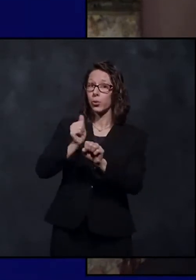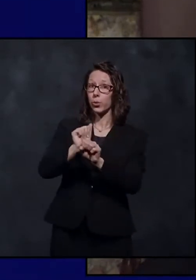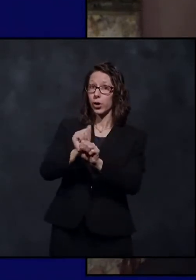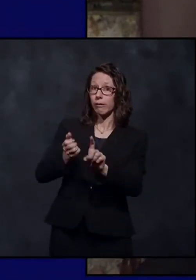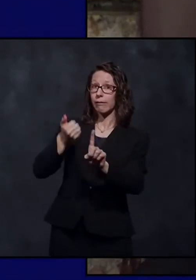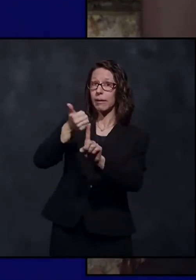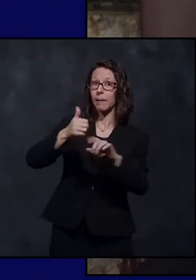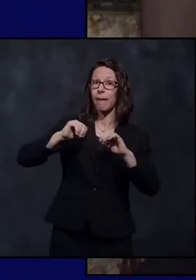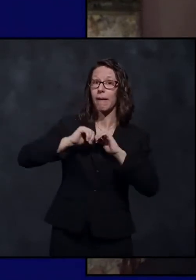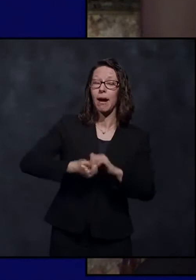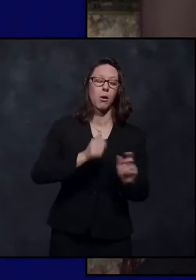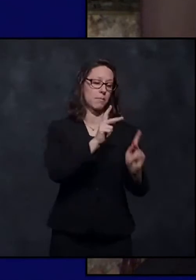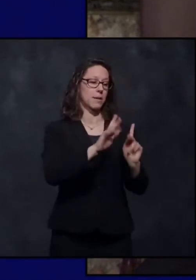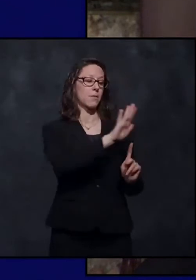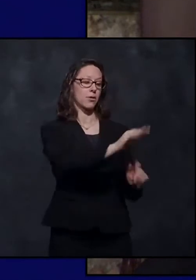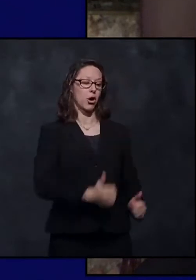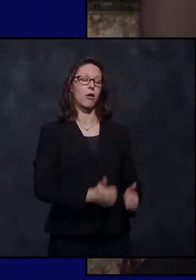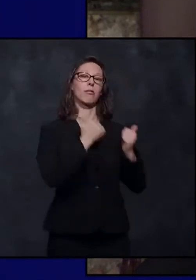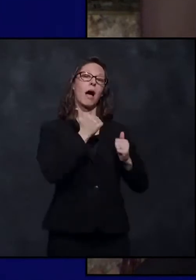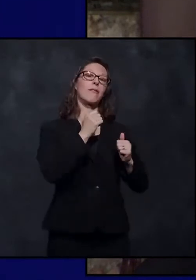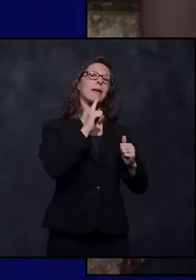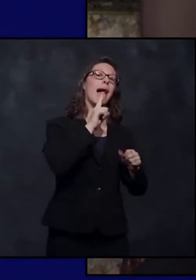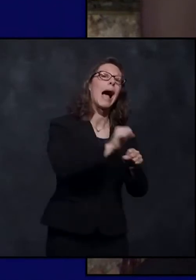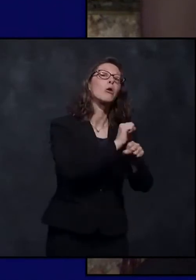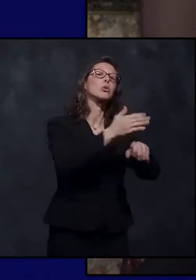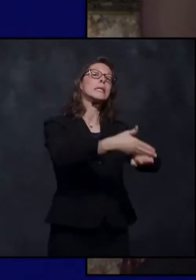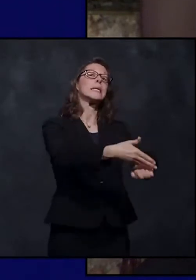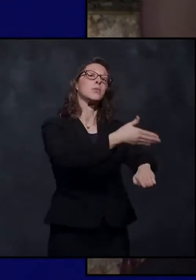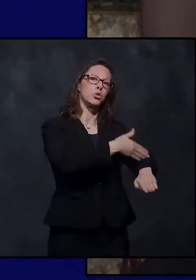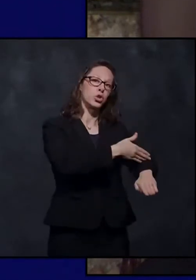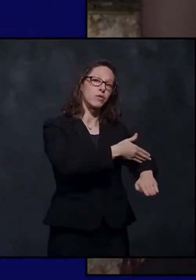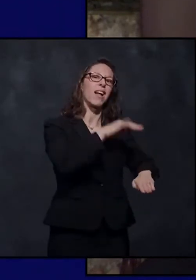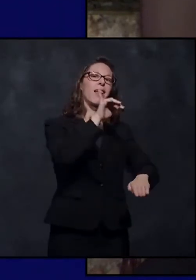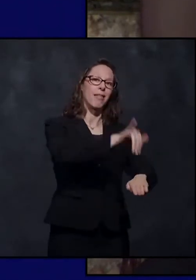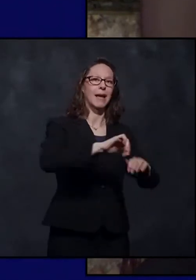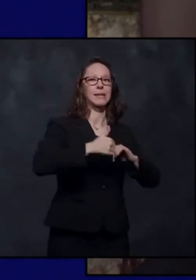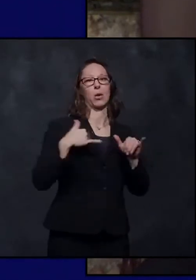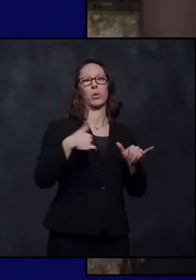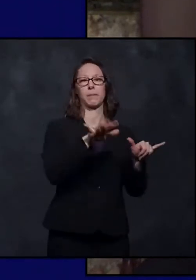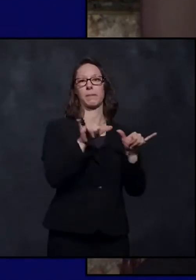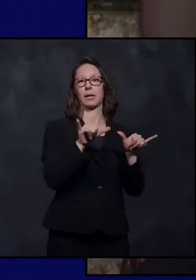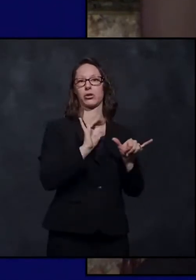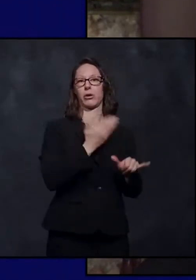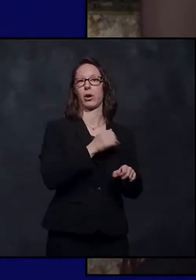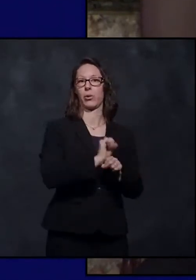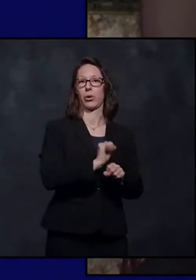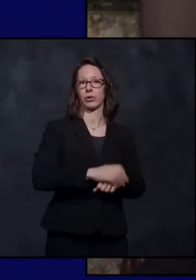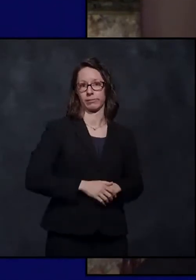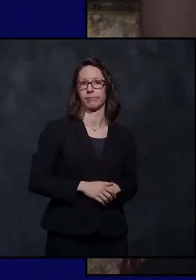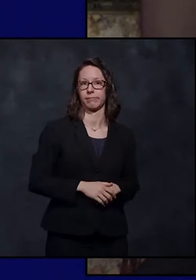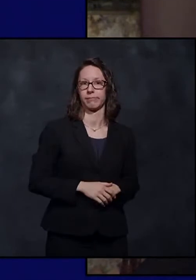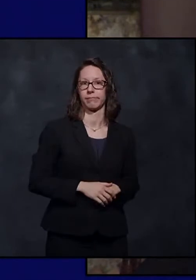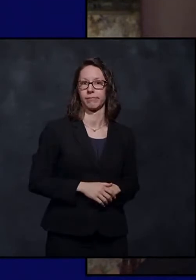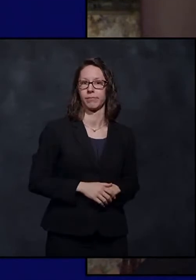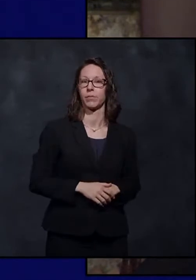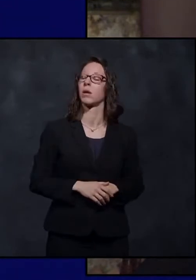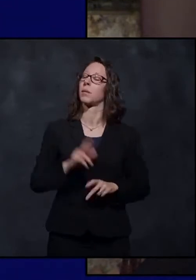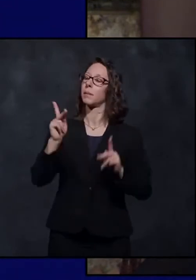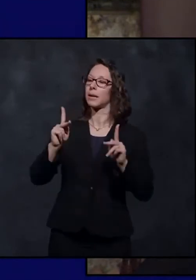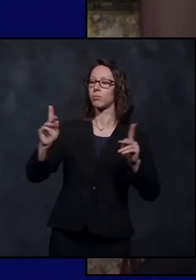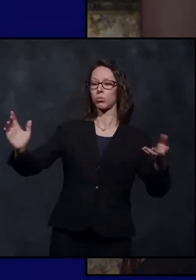for the people whose lives we actually improve. That's a good thing. Those are the people you want in charge.